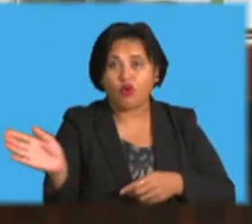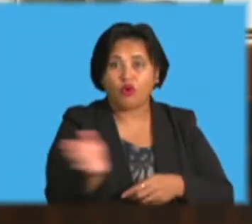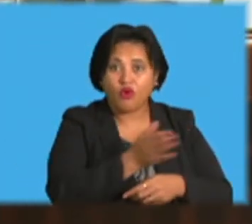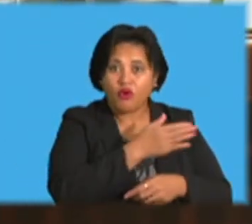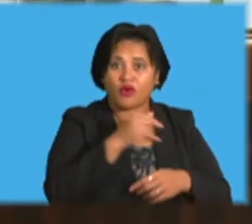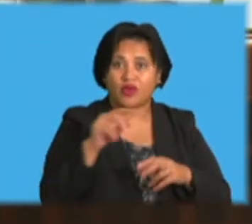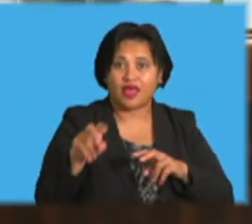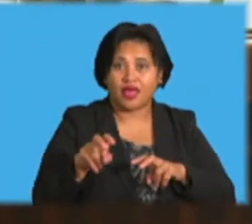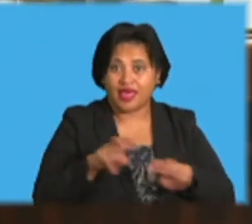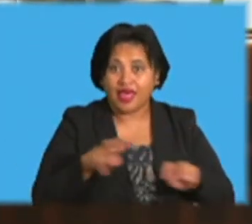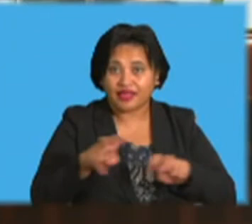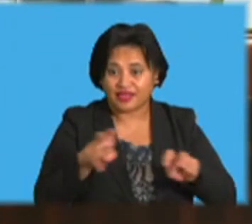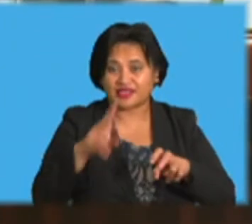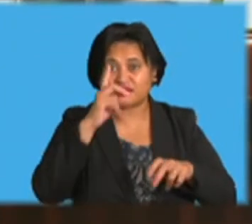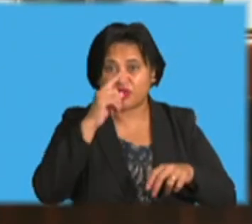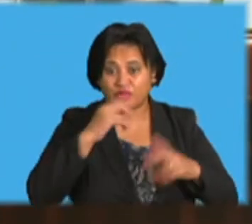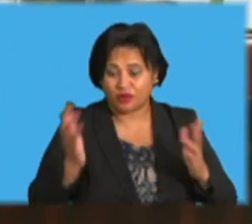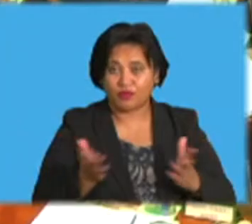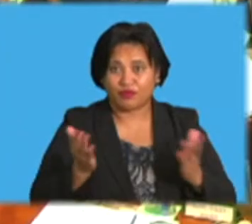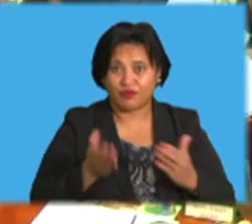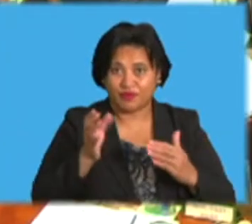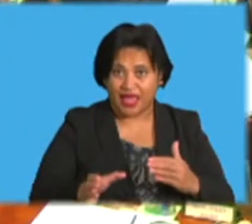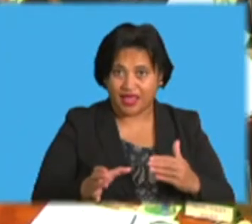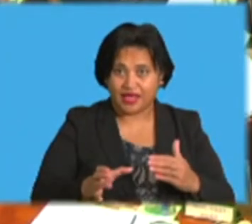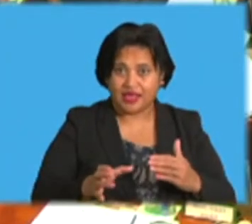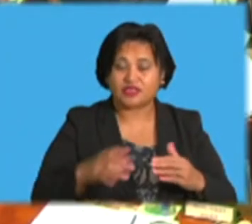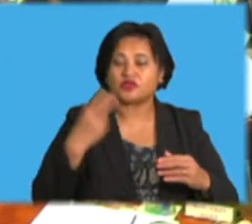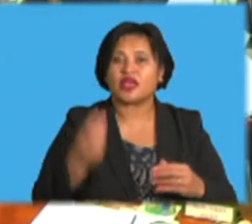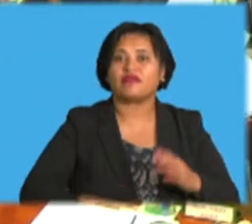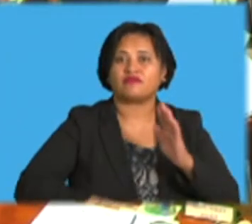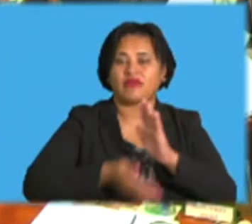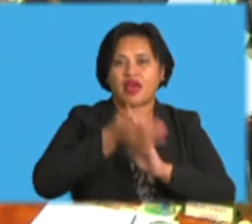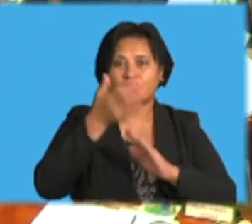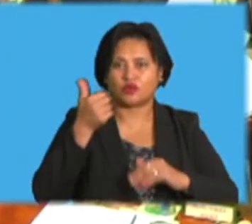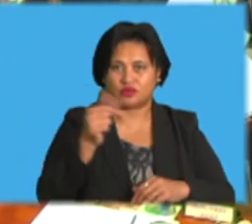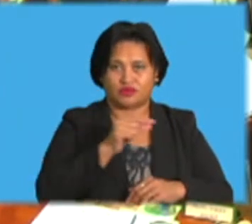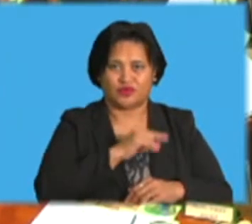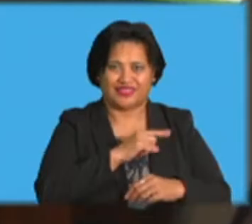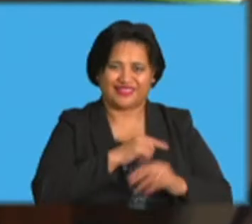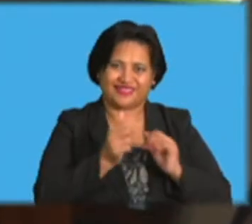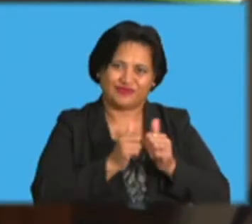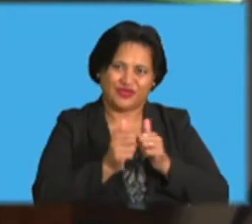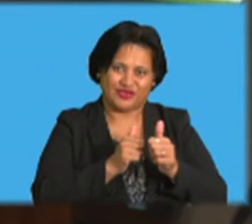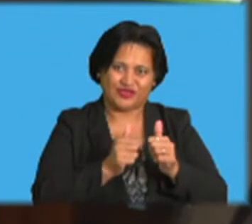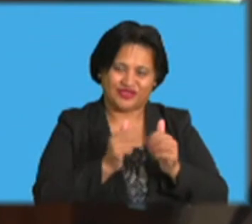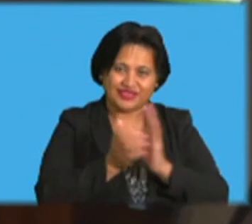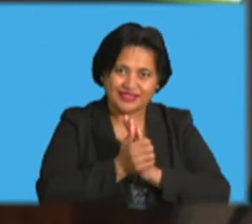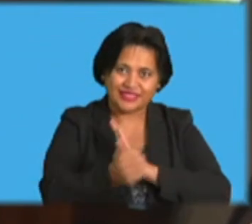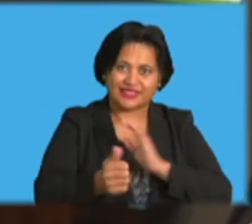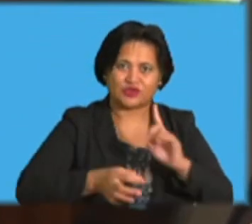to reach their full potential and to represent Fiji on the international